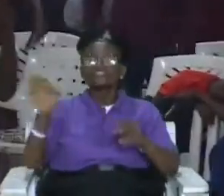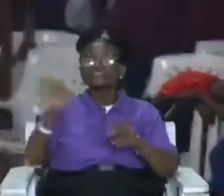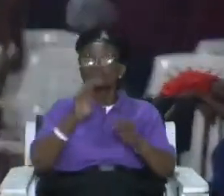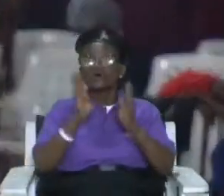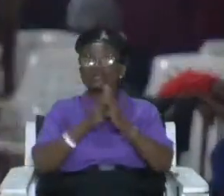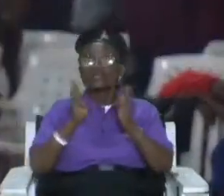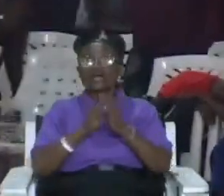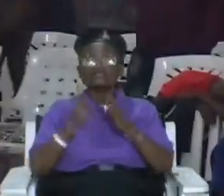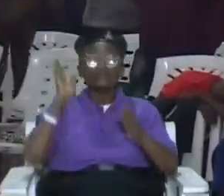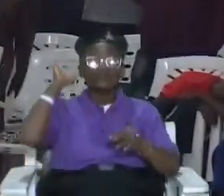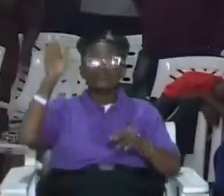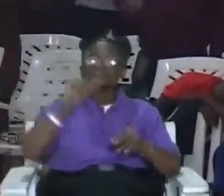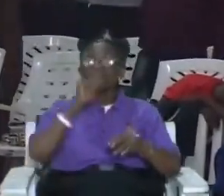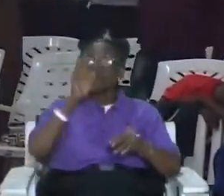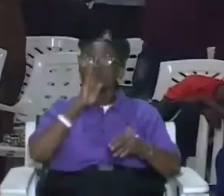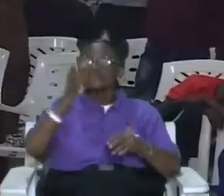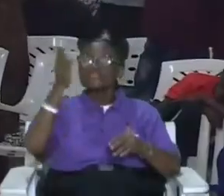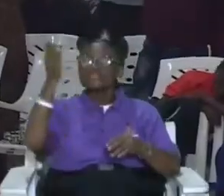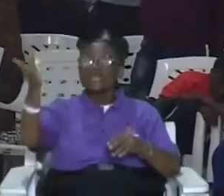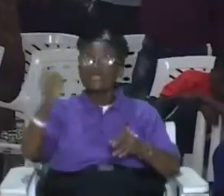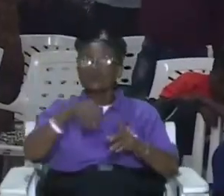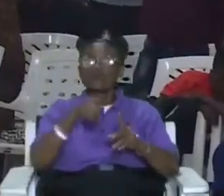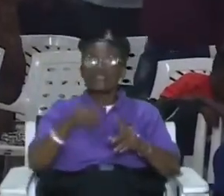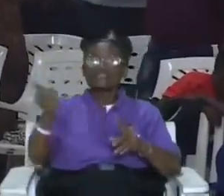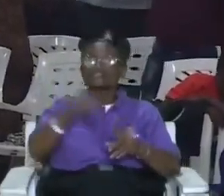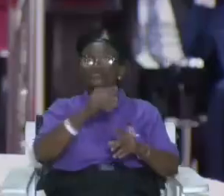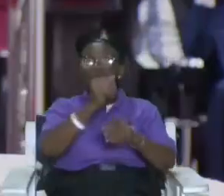will not be there when you get home.